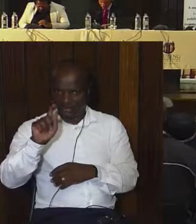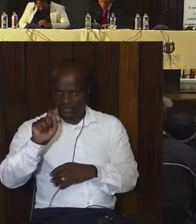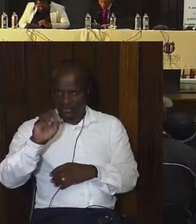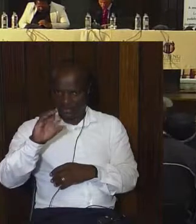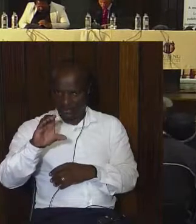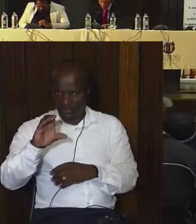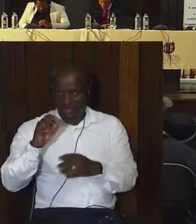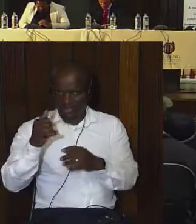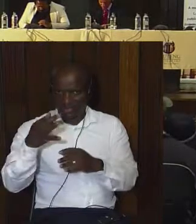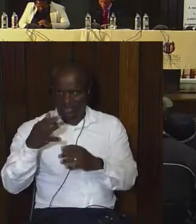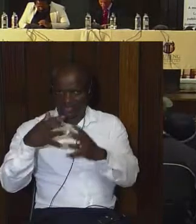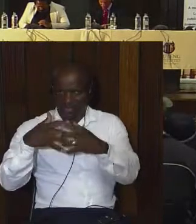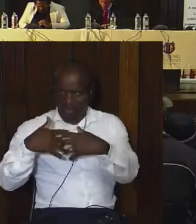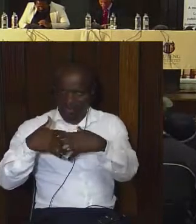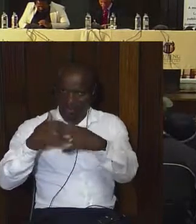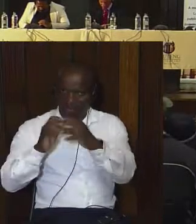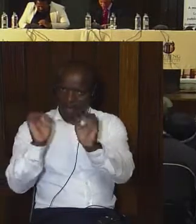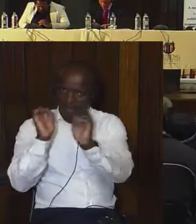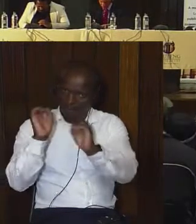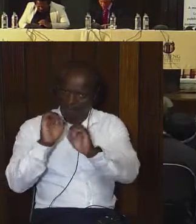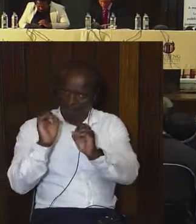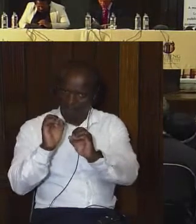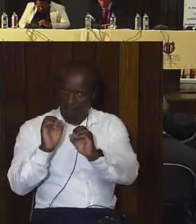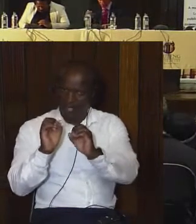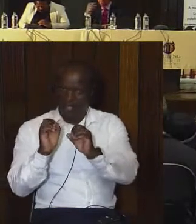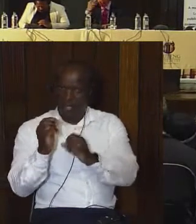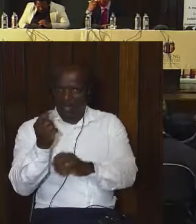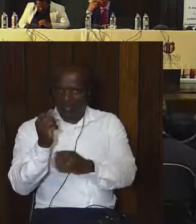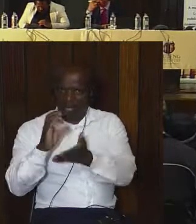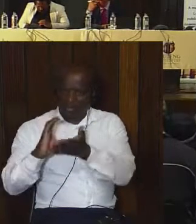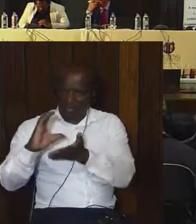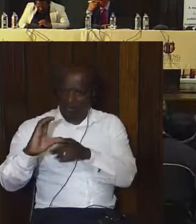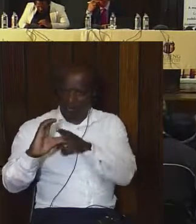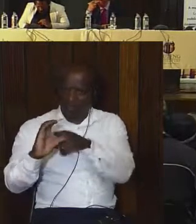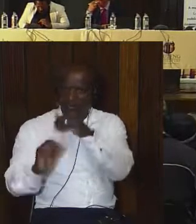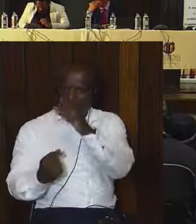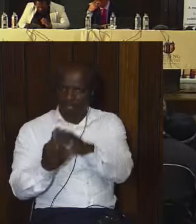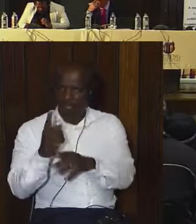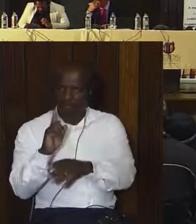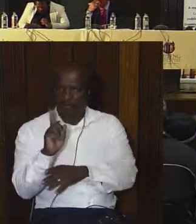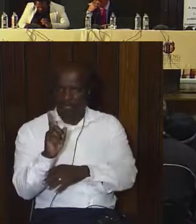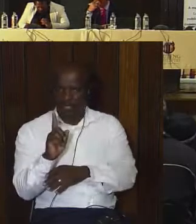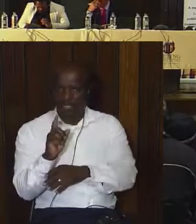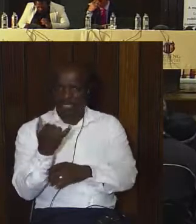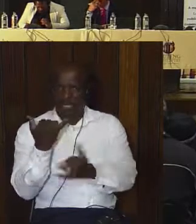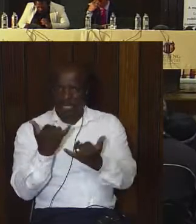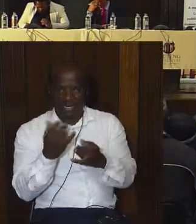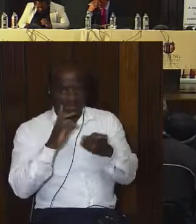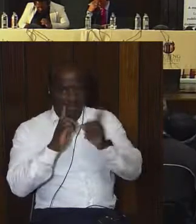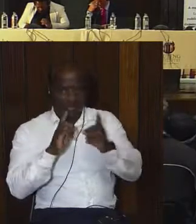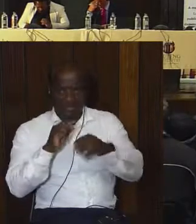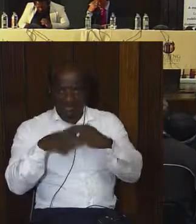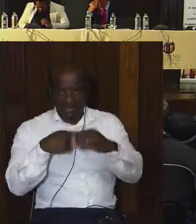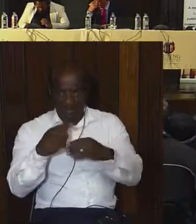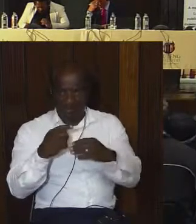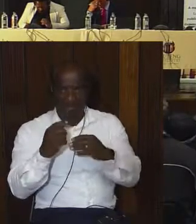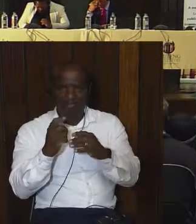what would have happened with that money? Now when you talk about this transport infrastructure house,